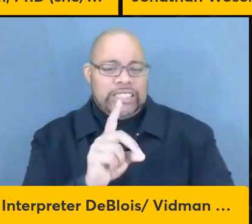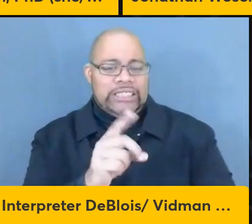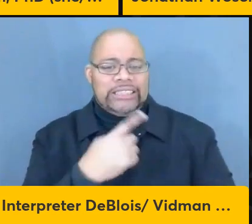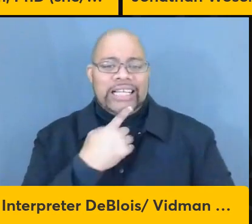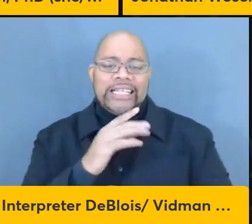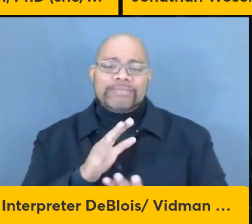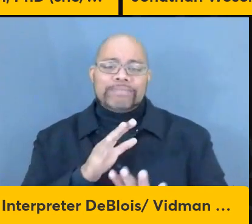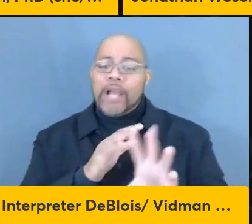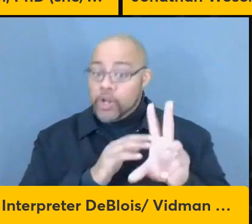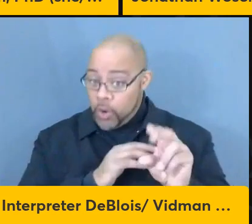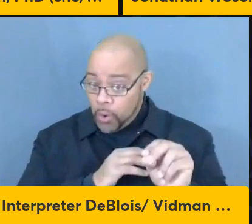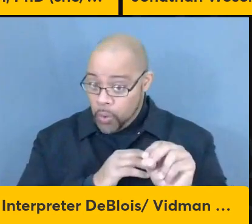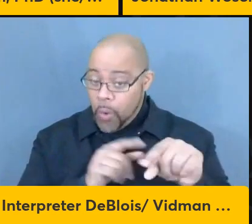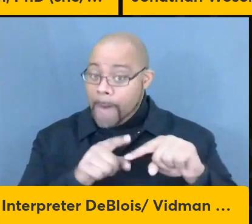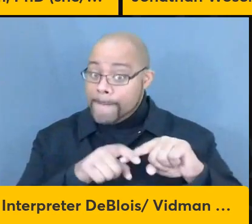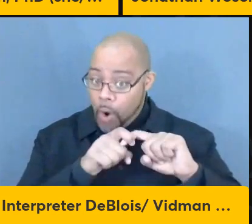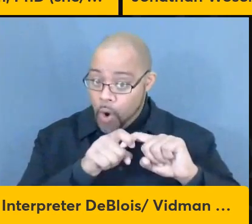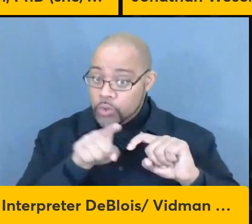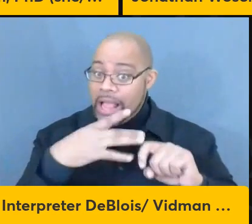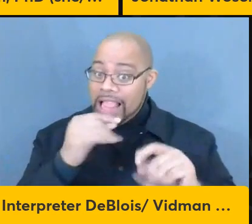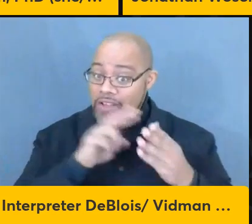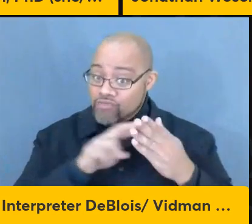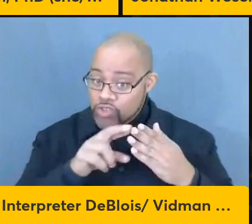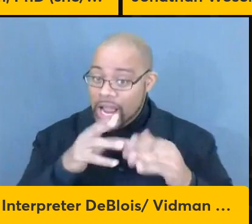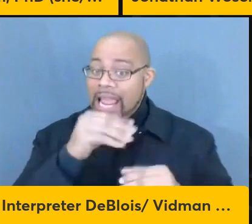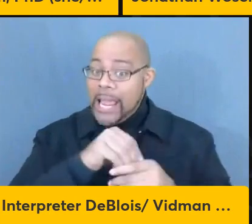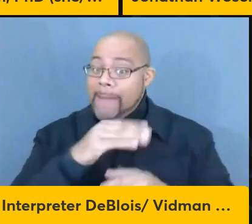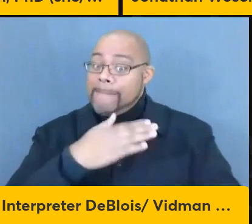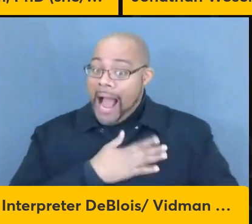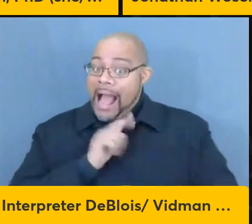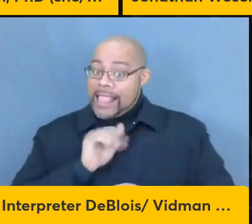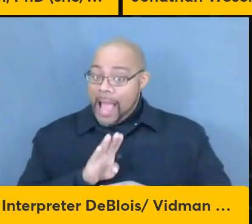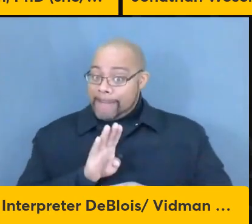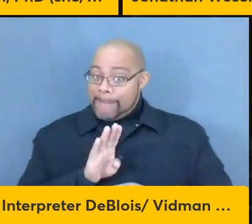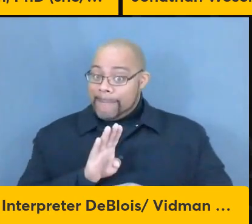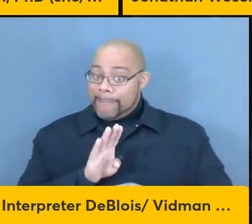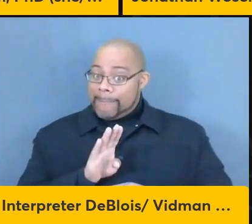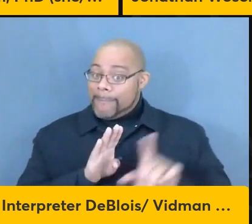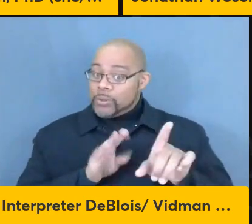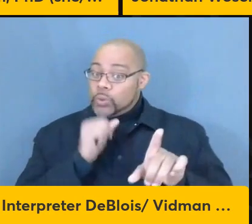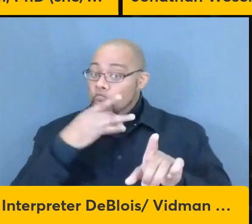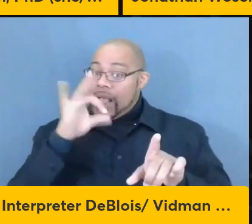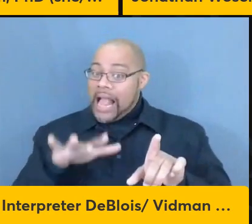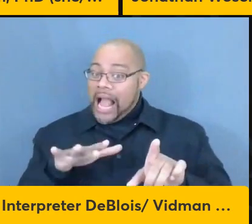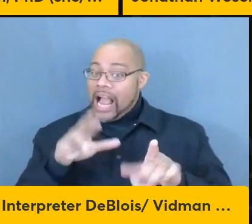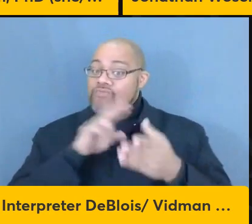was like, no, pause. You like research in my lab. You don't like